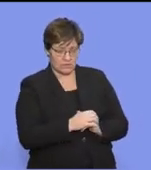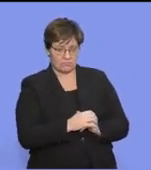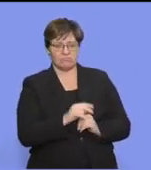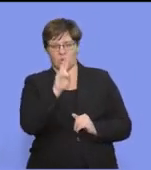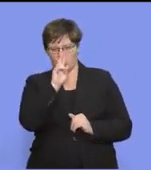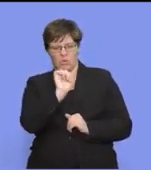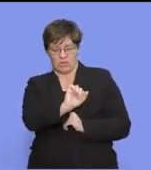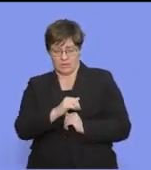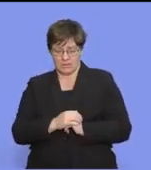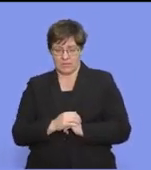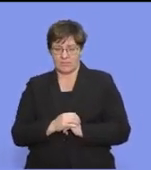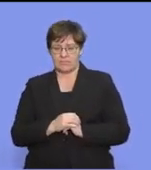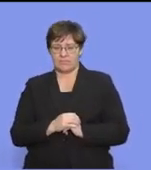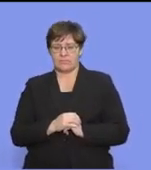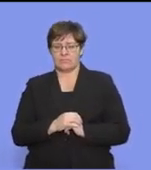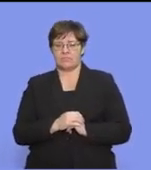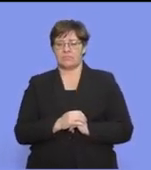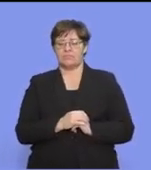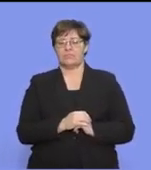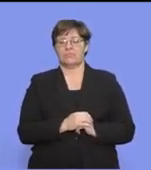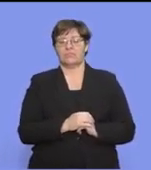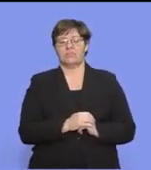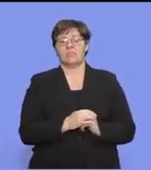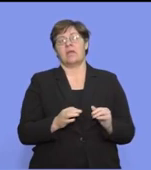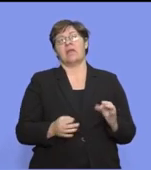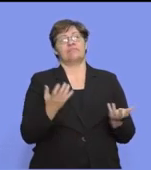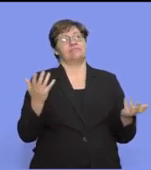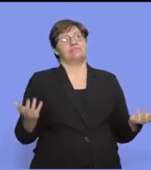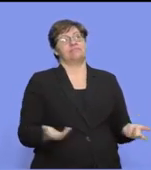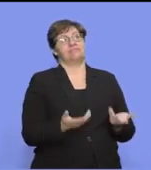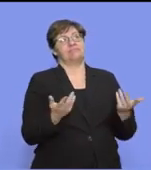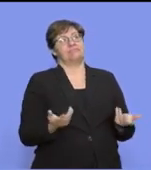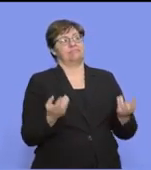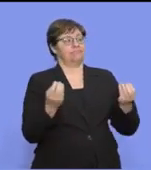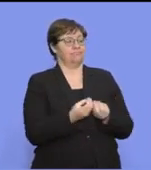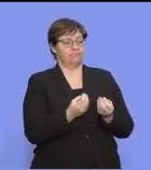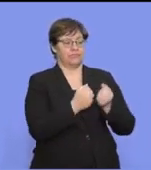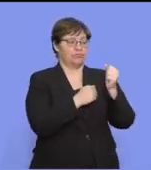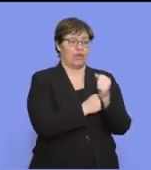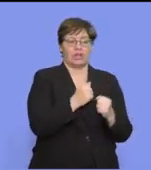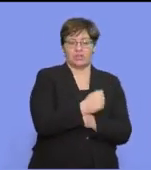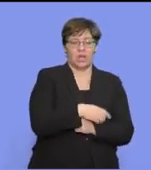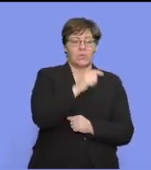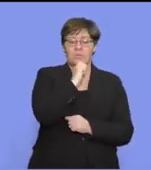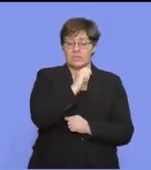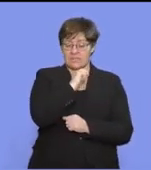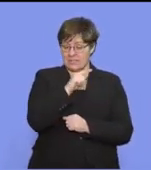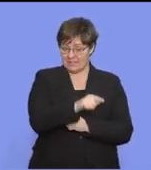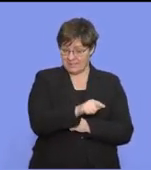have a look at this one. So what he believed here is that if organs or structures were